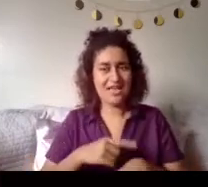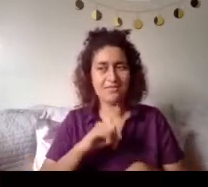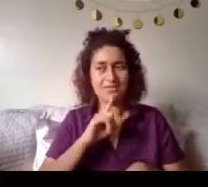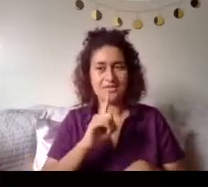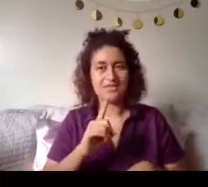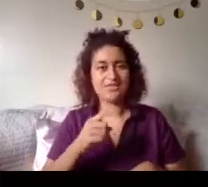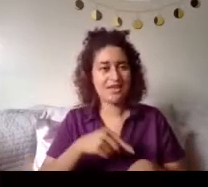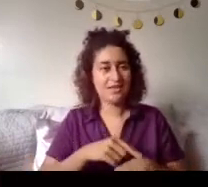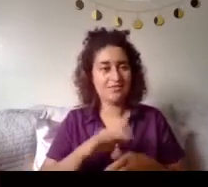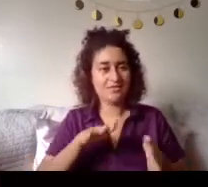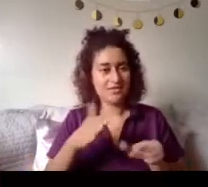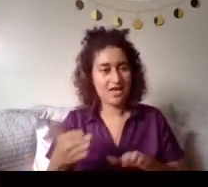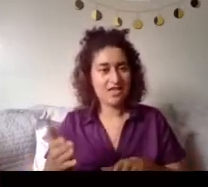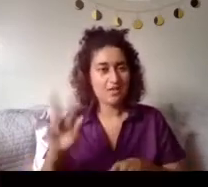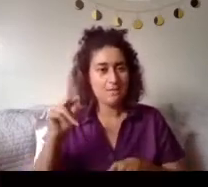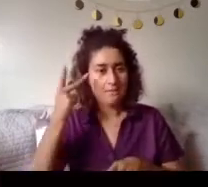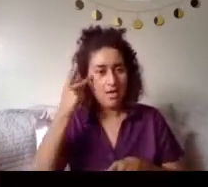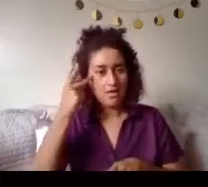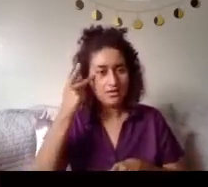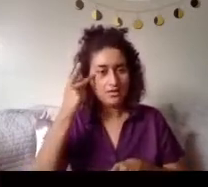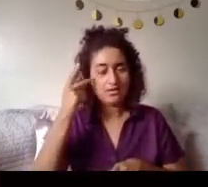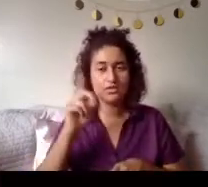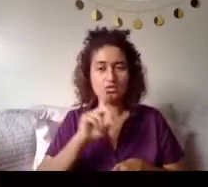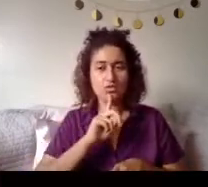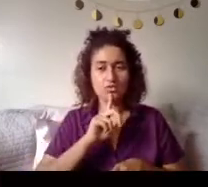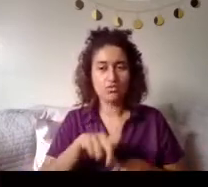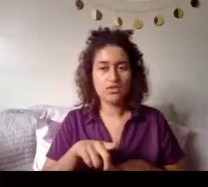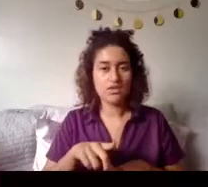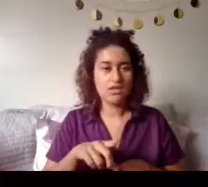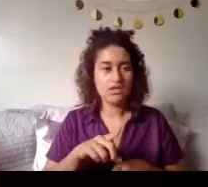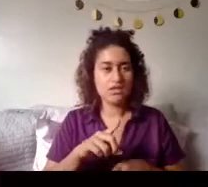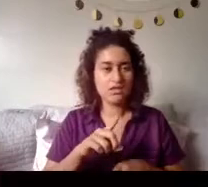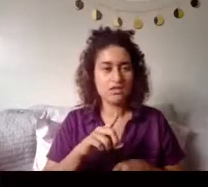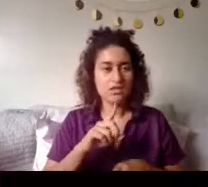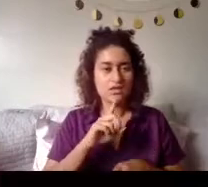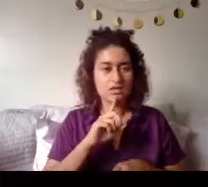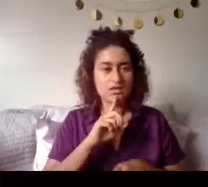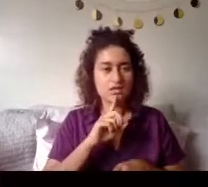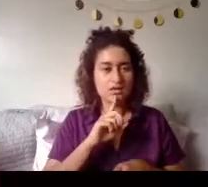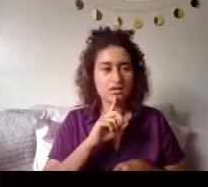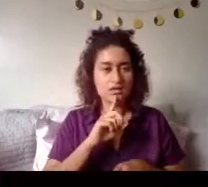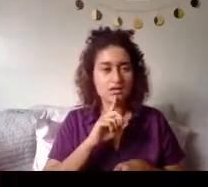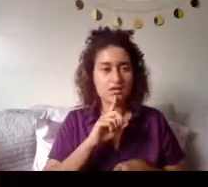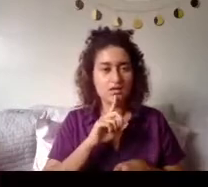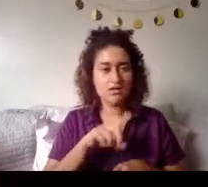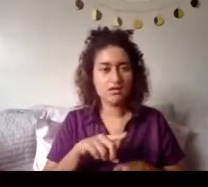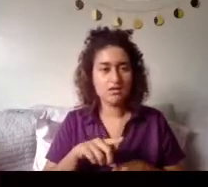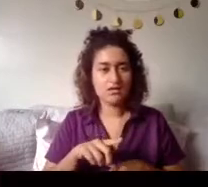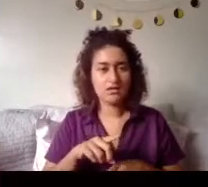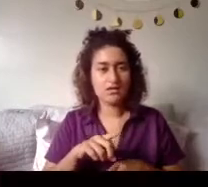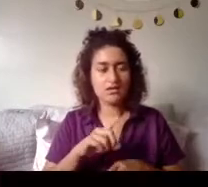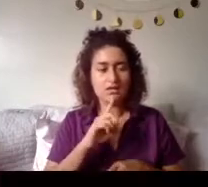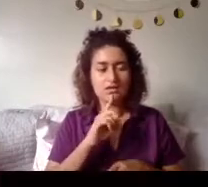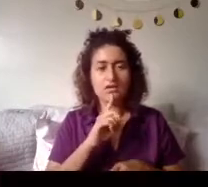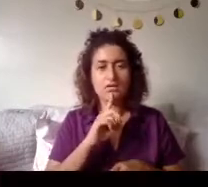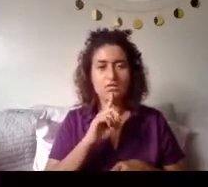is really, it really touches my heart deeply. Your